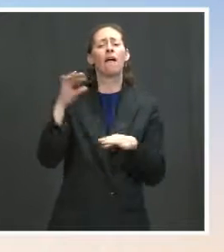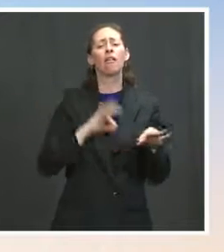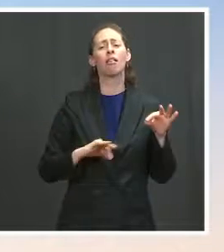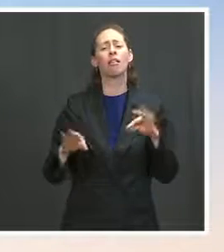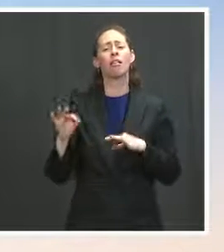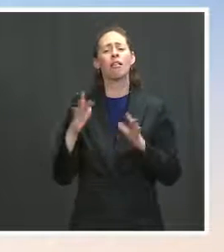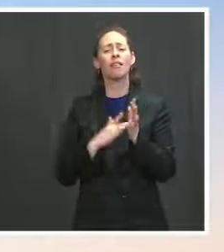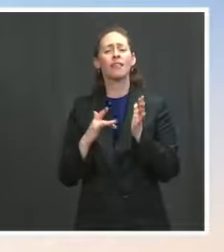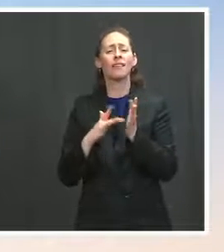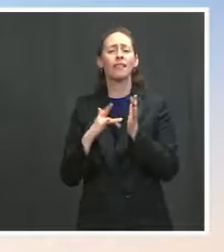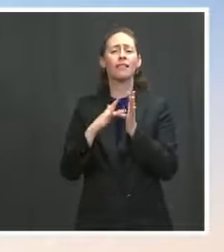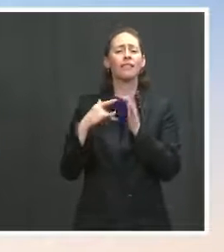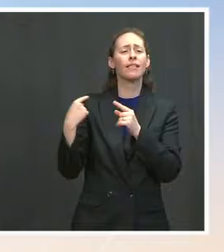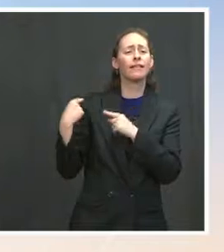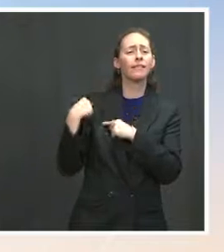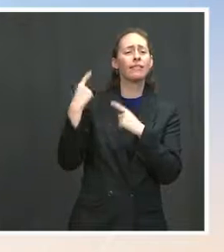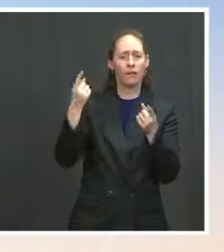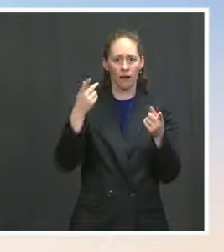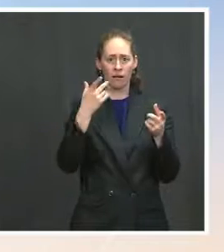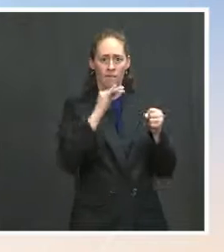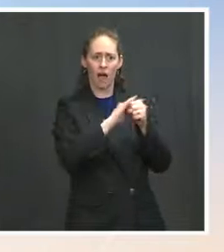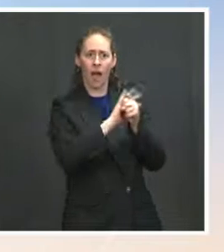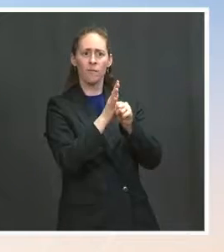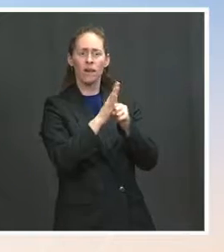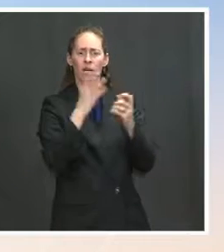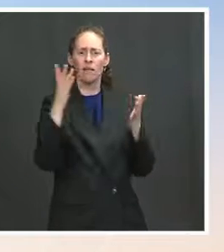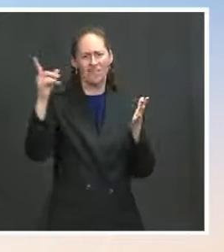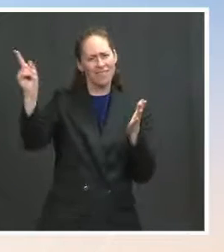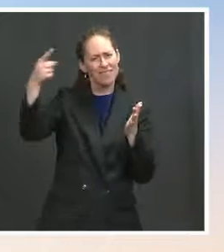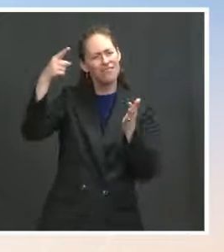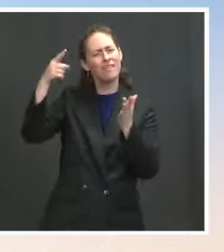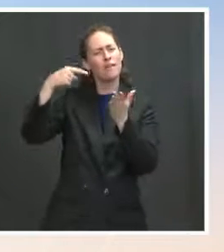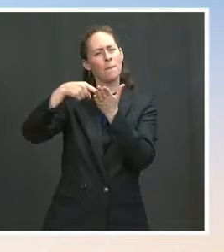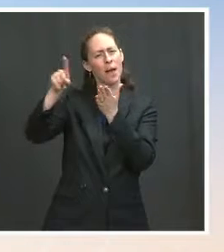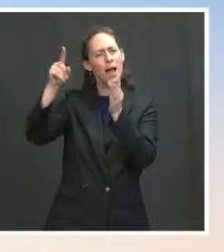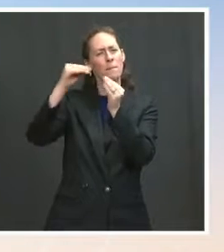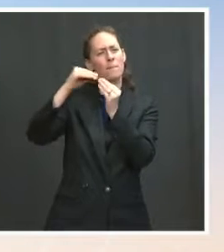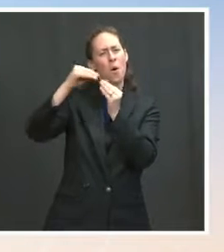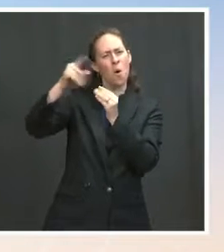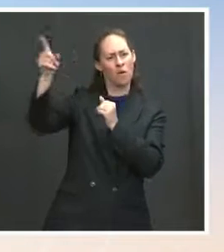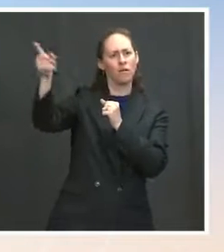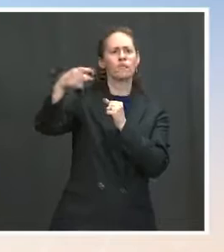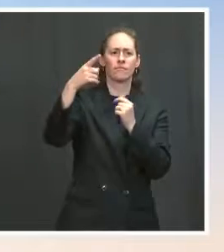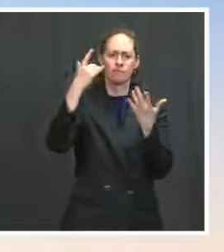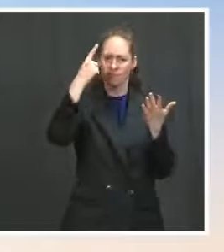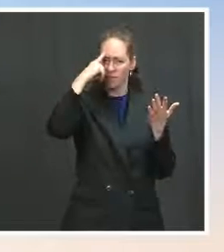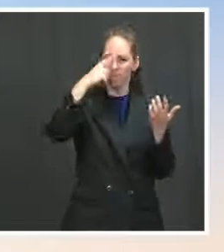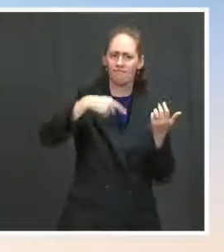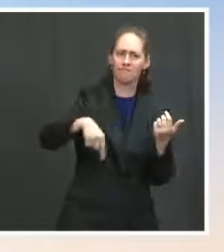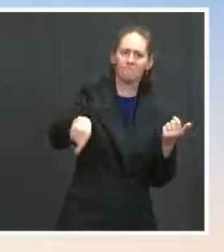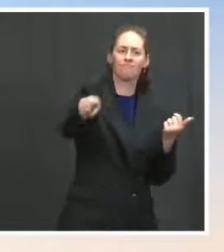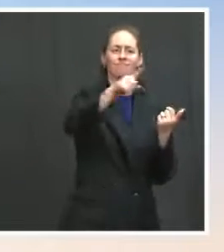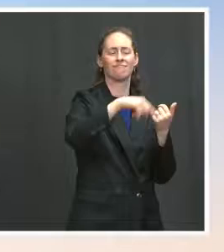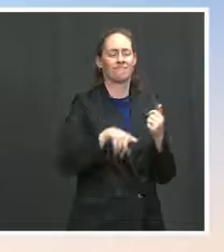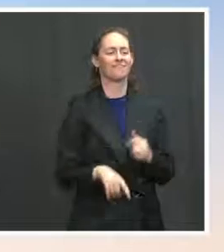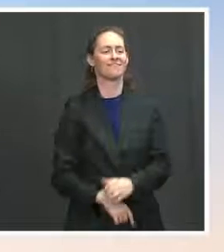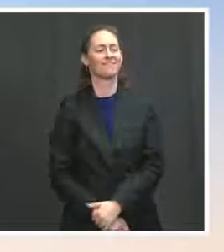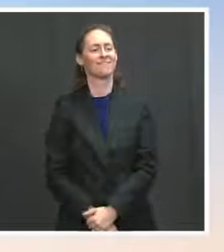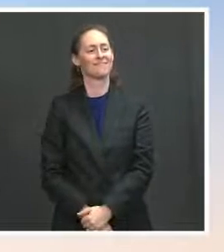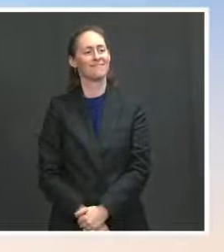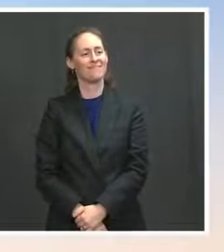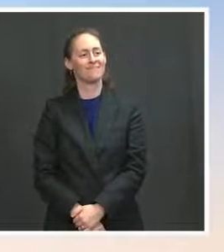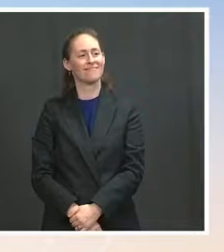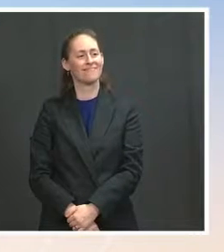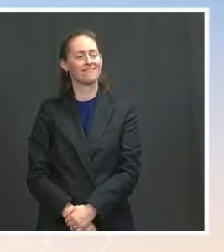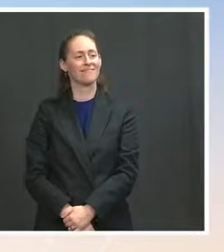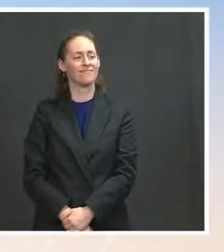more is a very viable way to pay for ideas moving forward. And just one more thing on the COVID